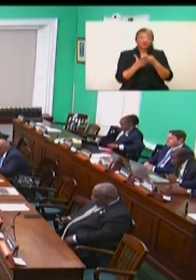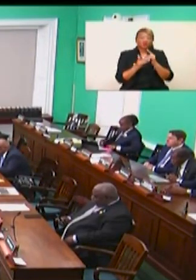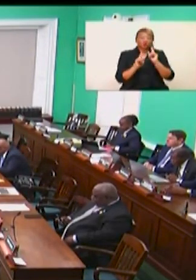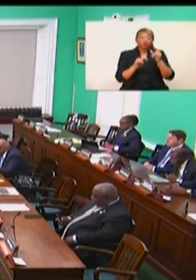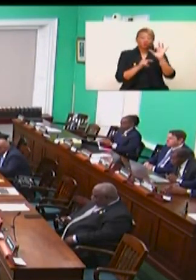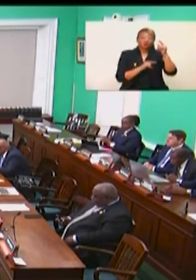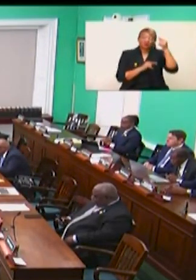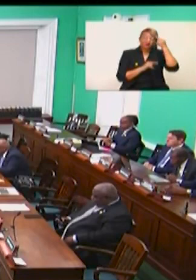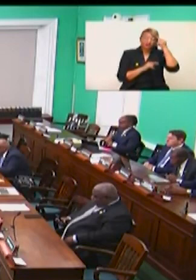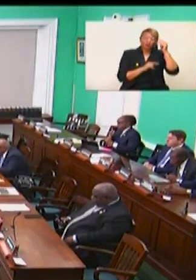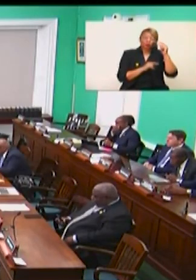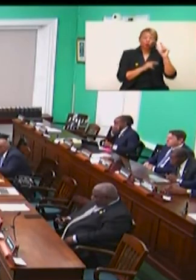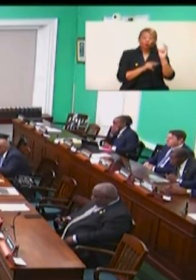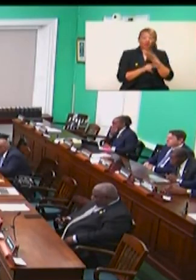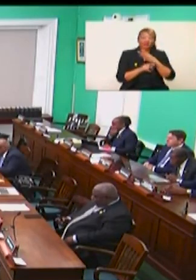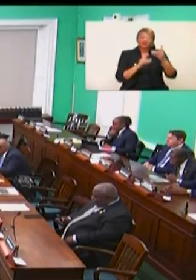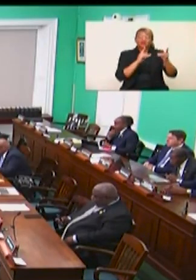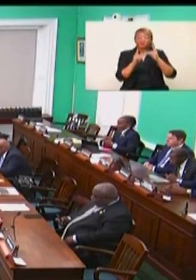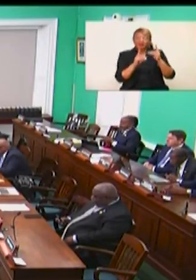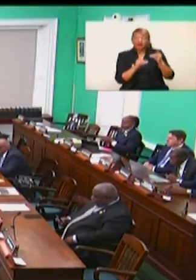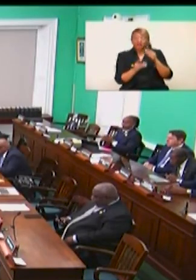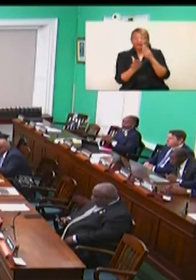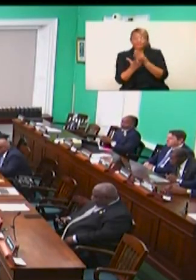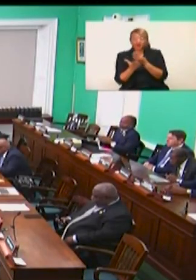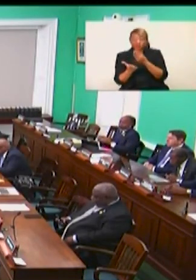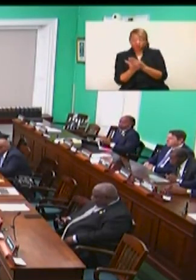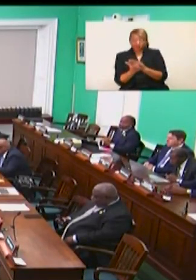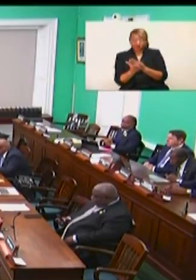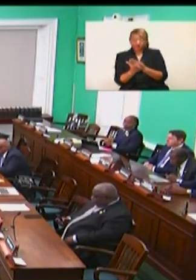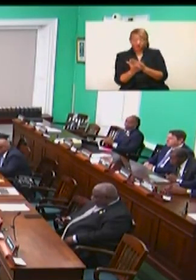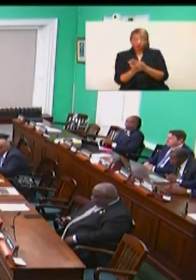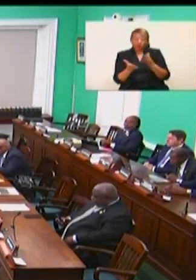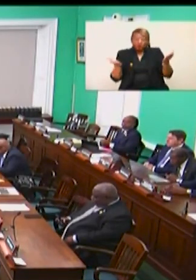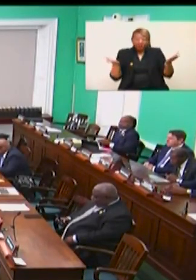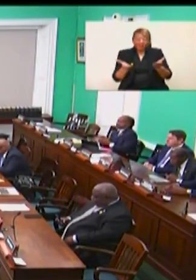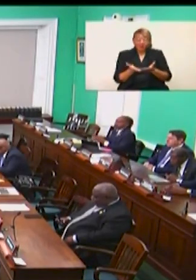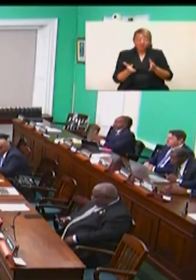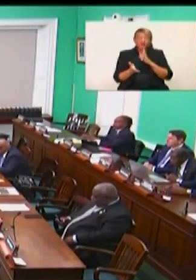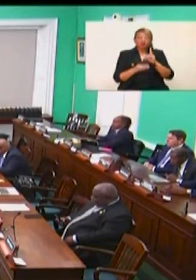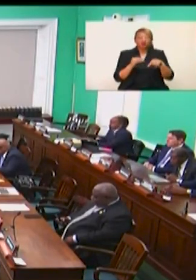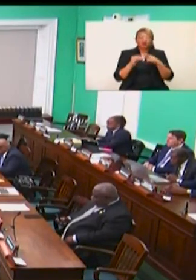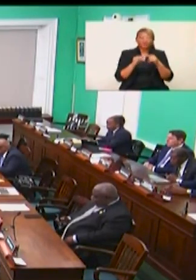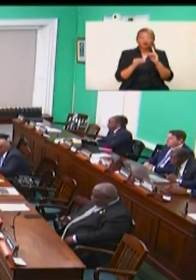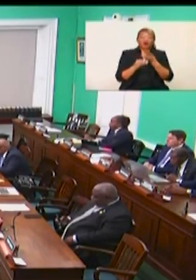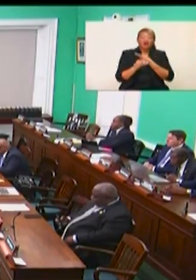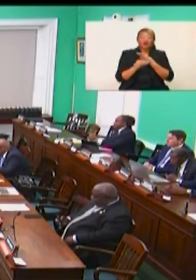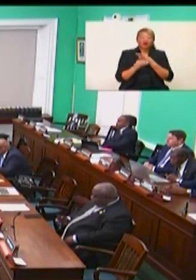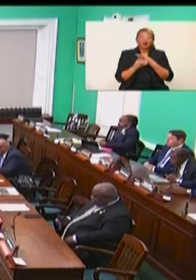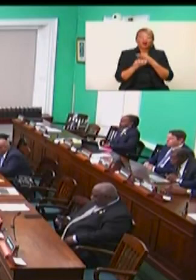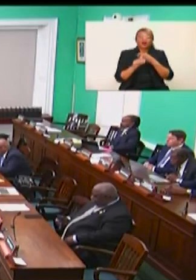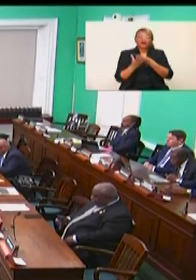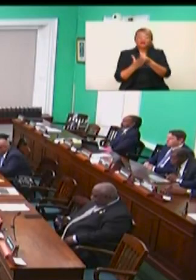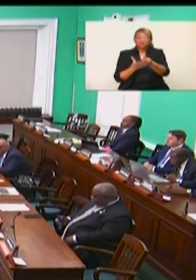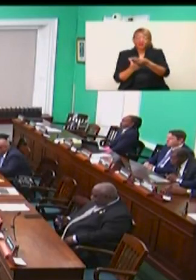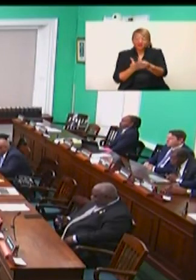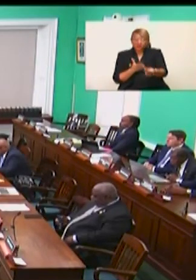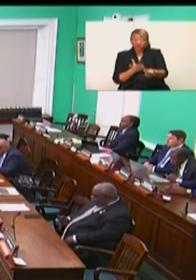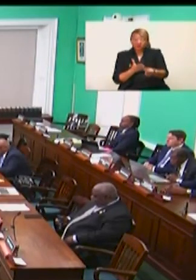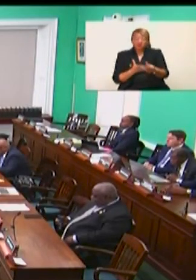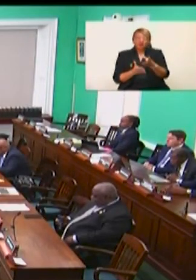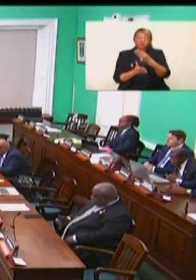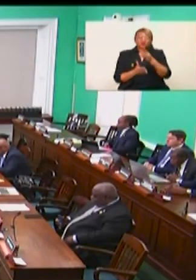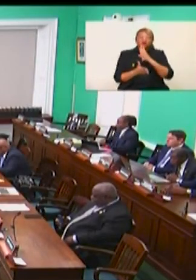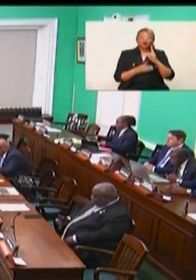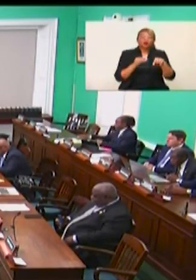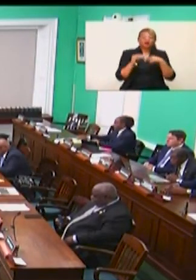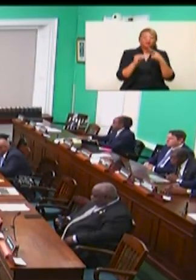We are here debating the budget. We are here talking about our recurrent expenditure. We are here